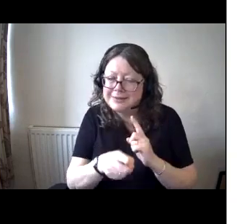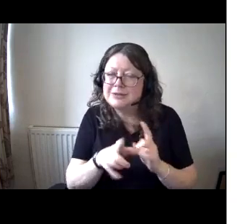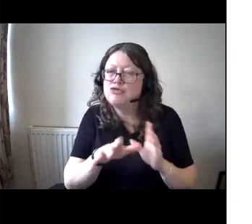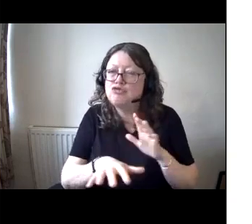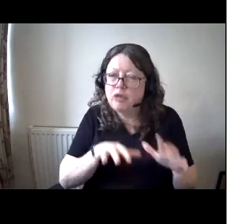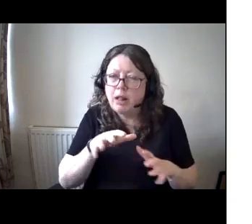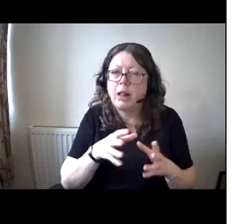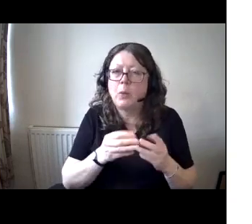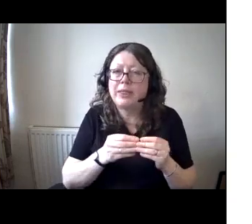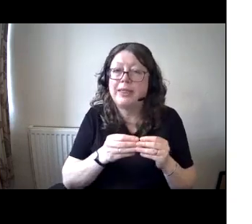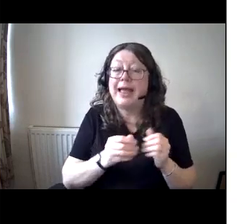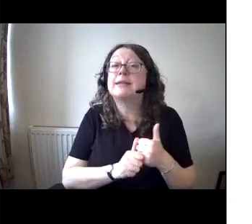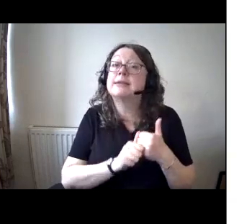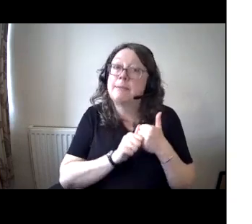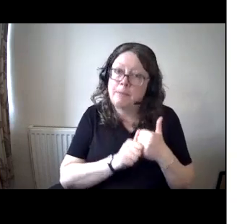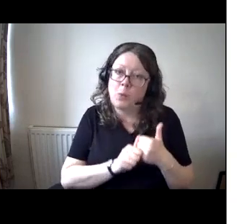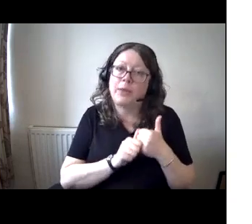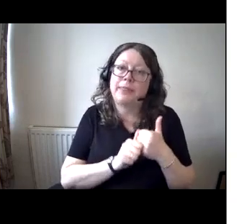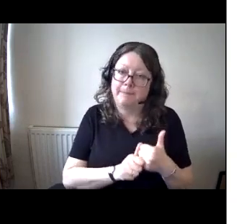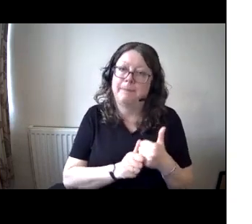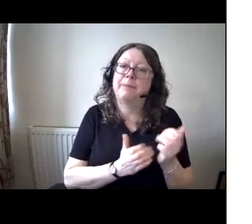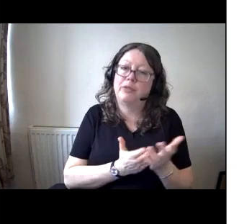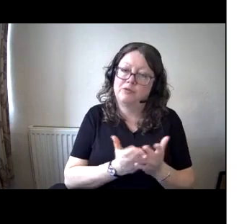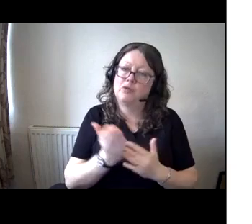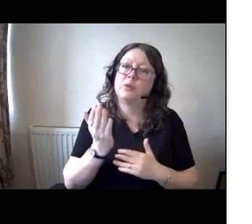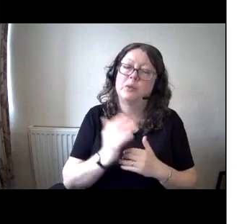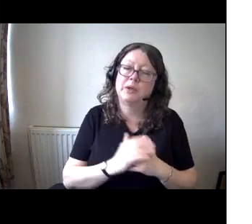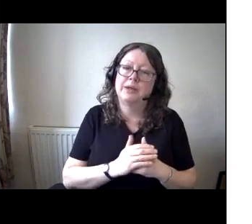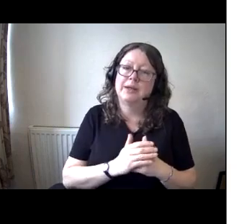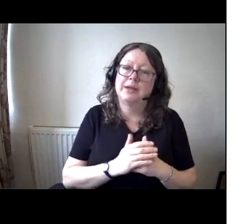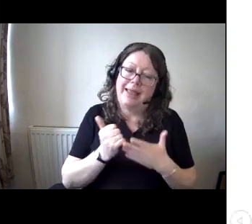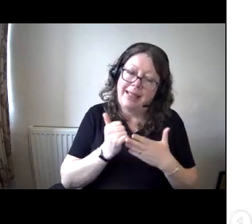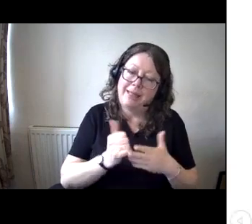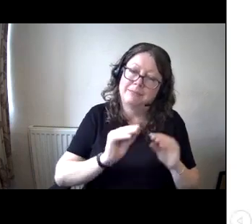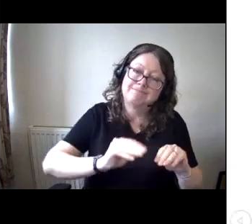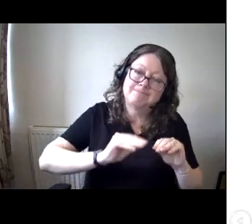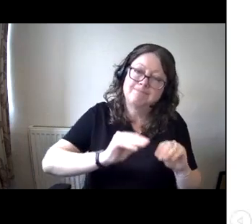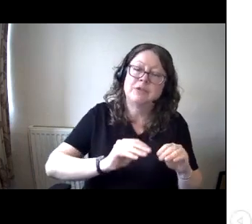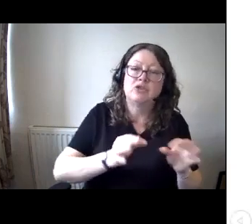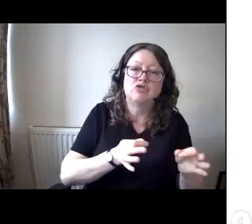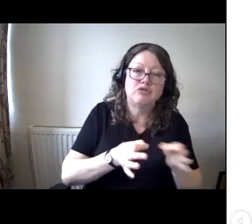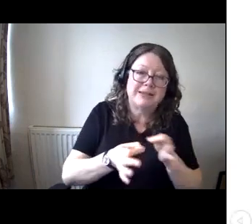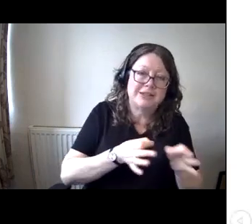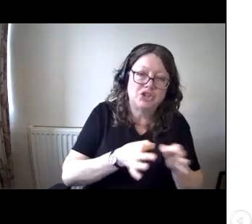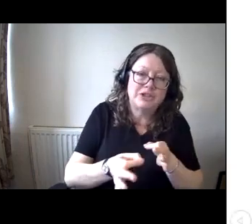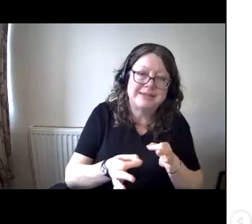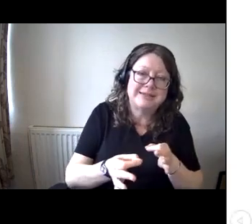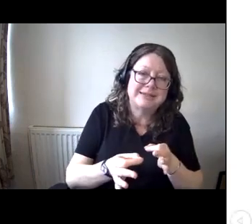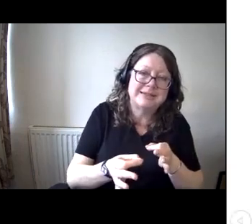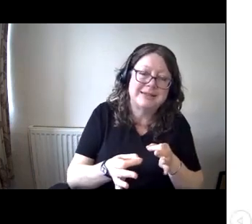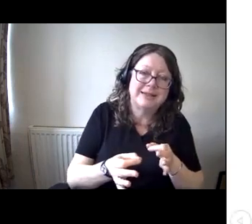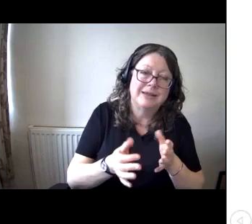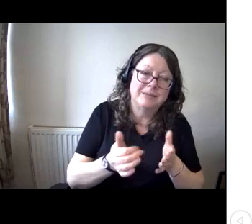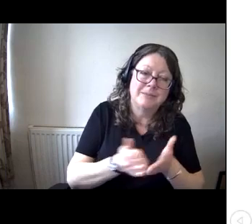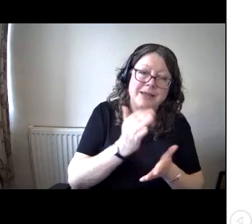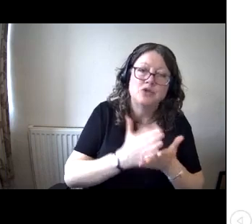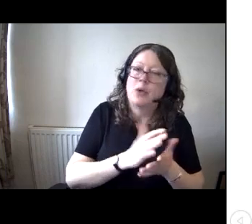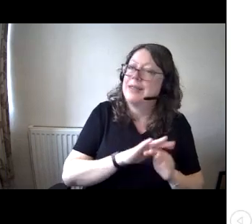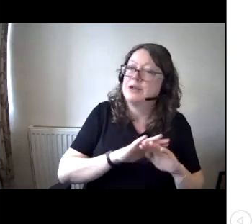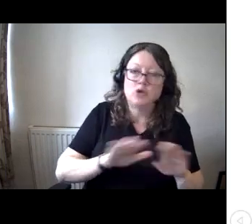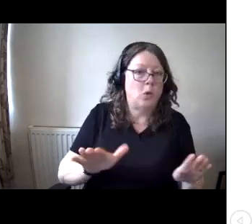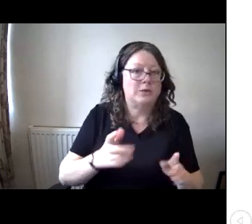we can support them to be able to put strategies in place so that they don't become overwhelmed, they don't